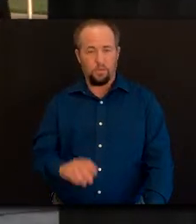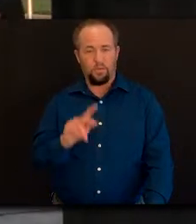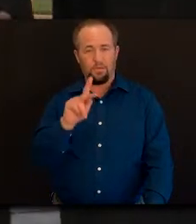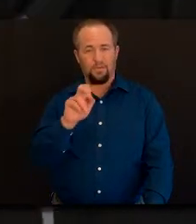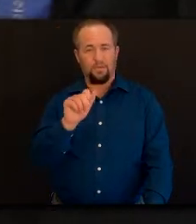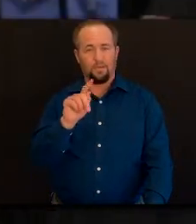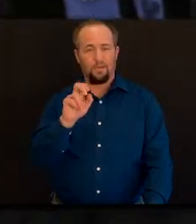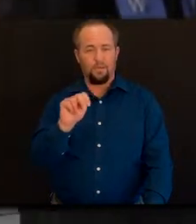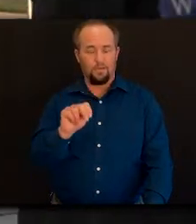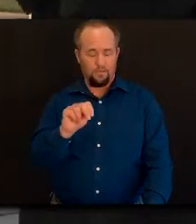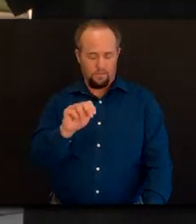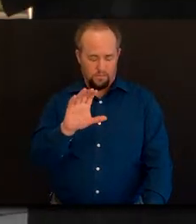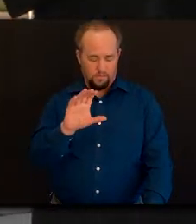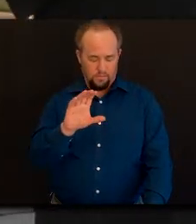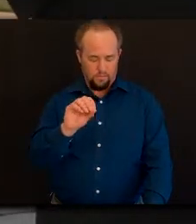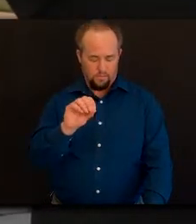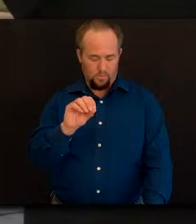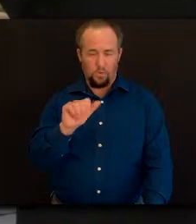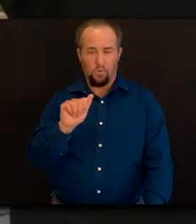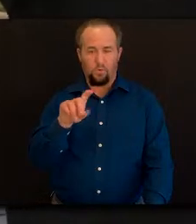Keaton Lynn Code.